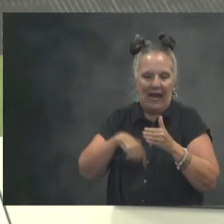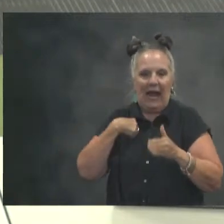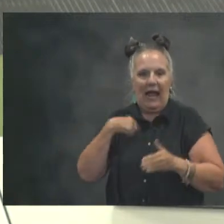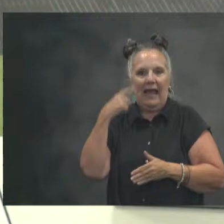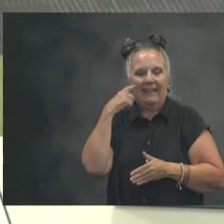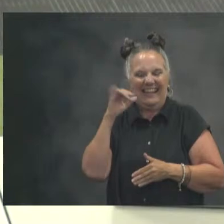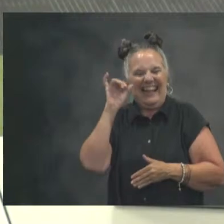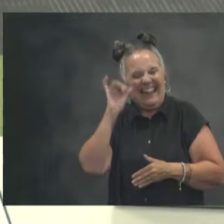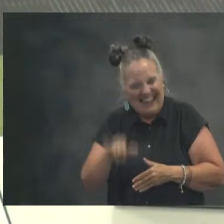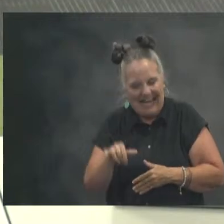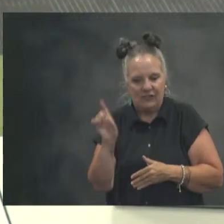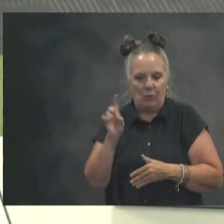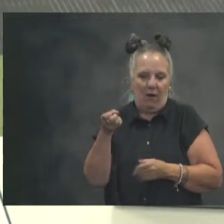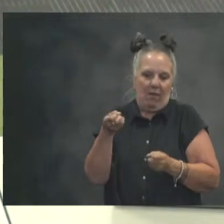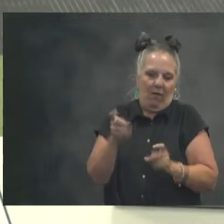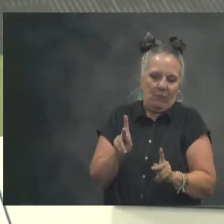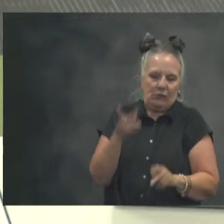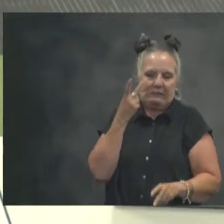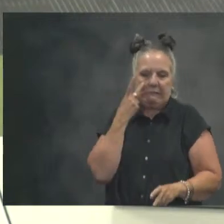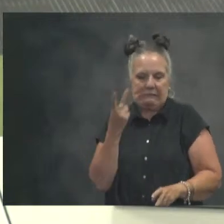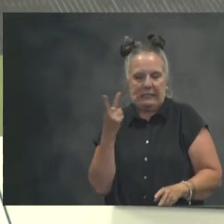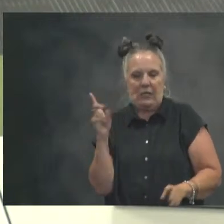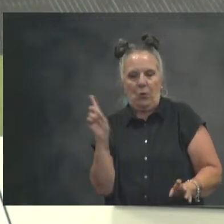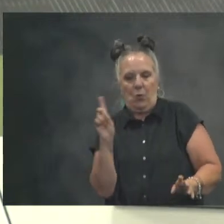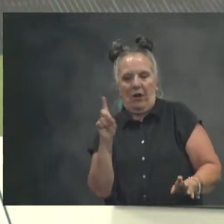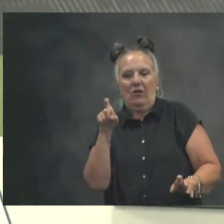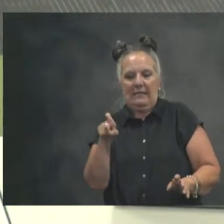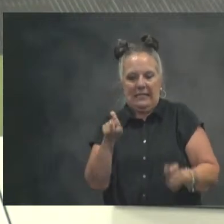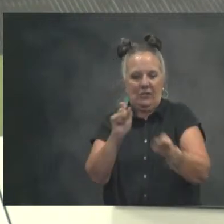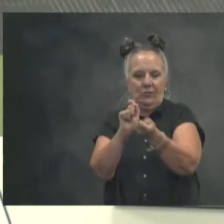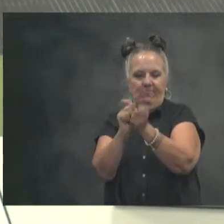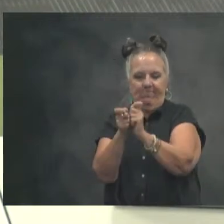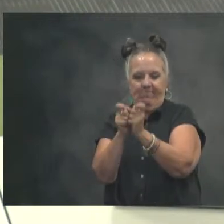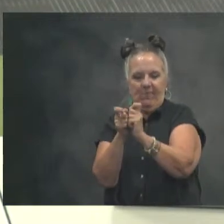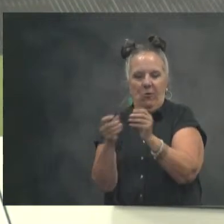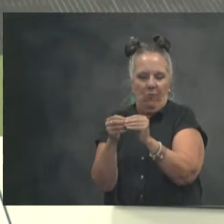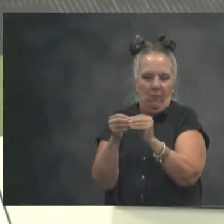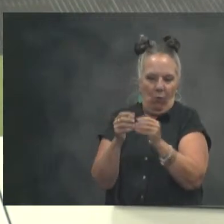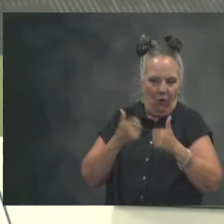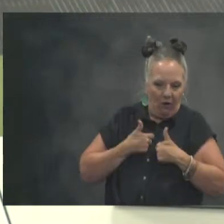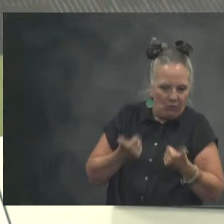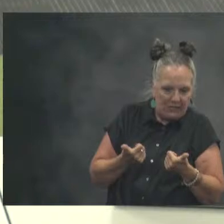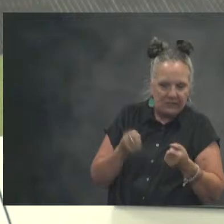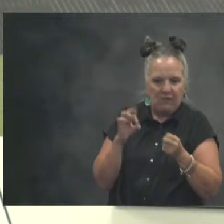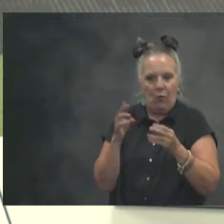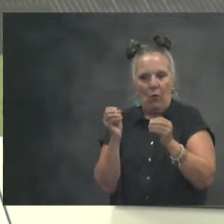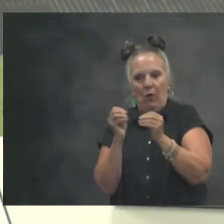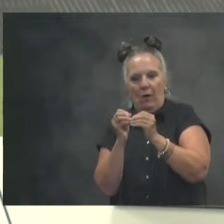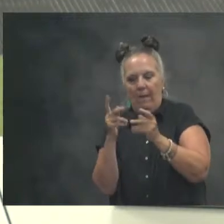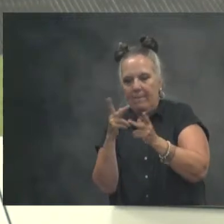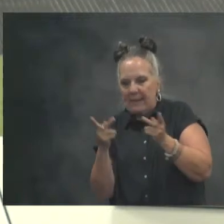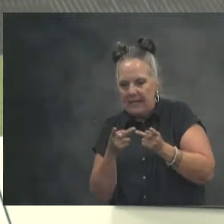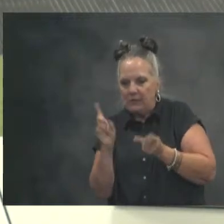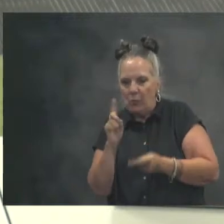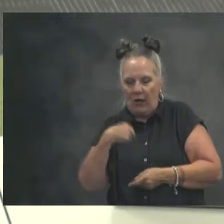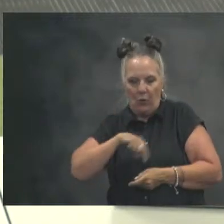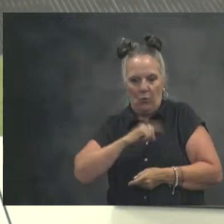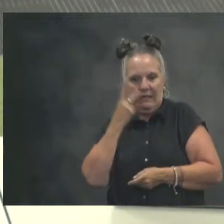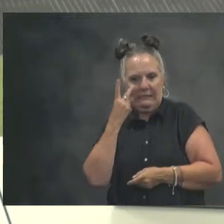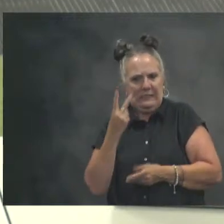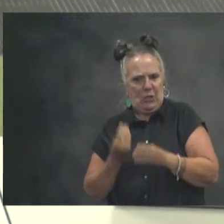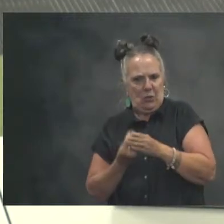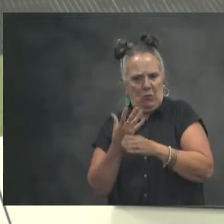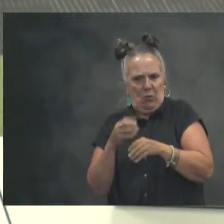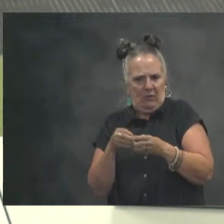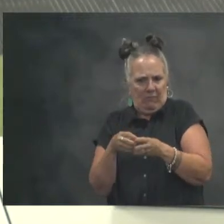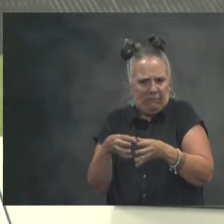would be the opportunities for us to see needs to adjust, get more aggressive, or maybe there's places where we see that growth is